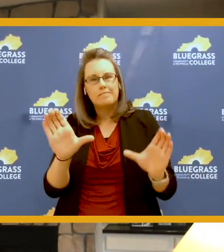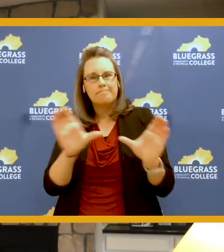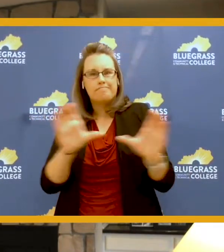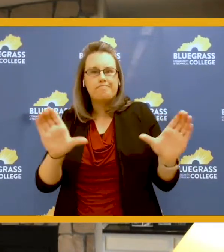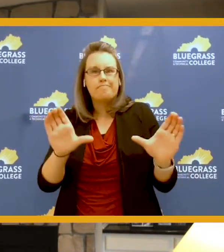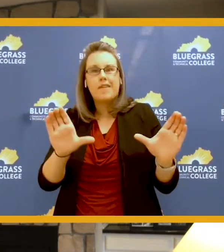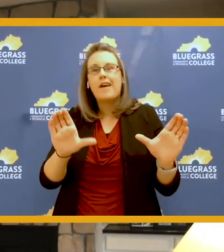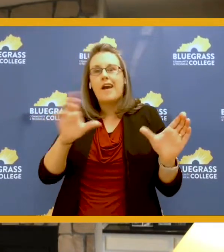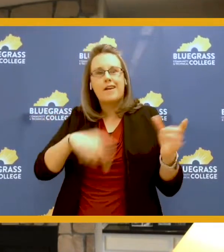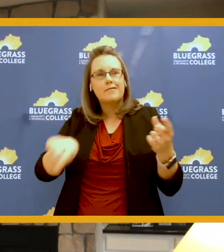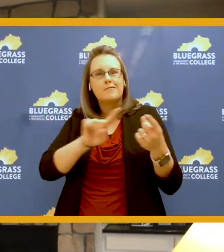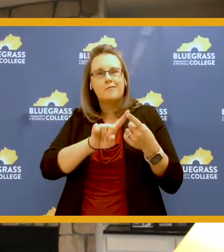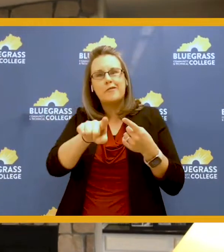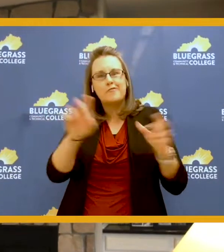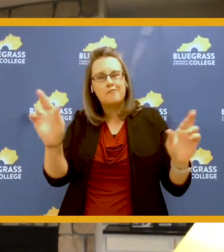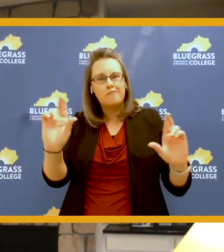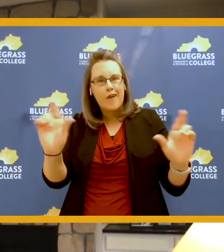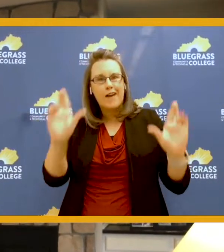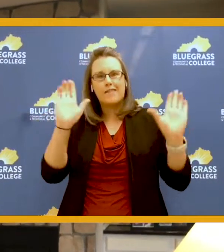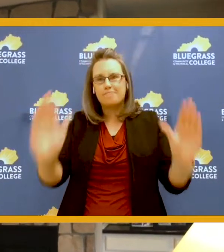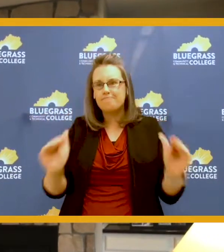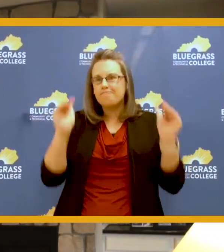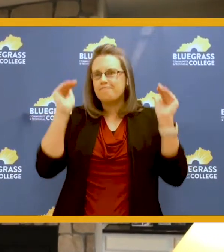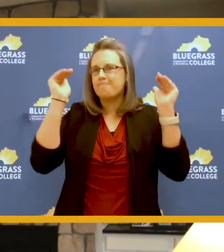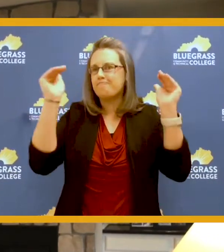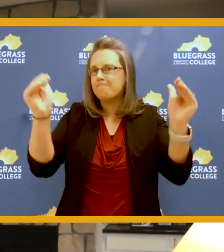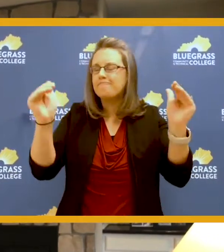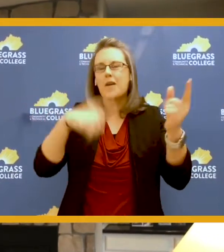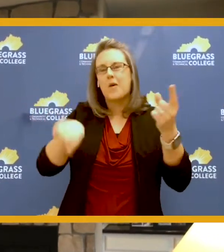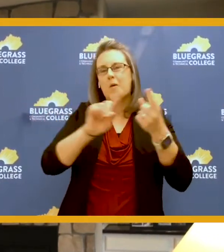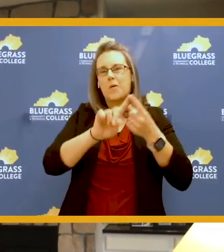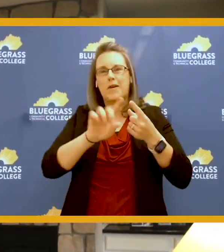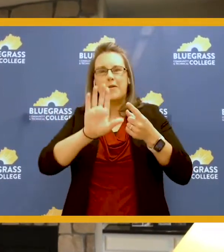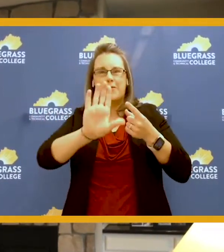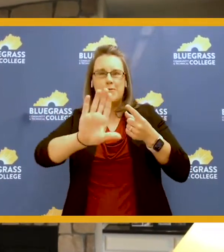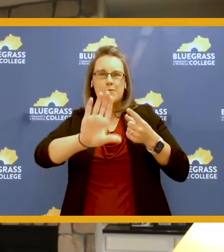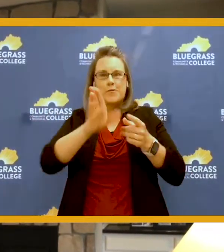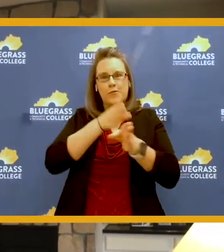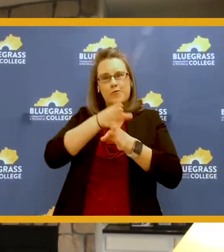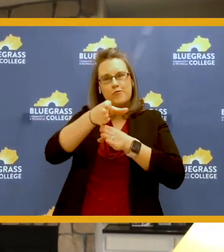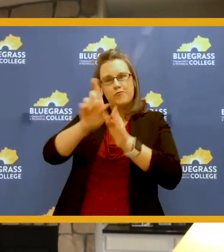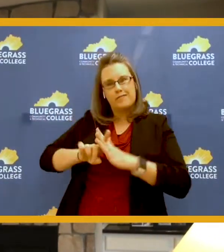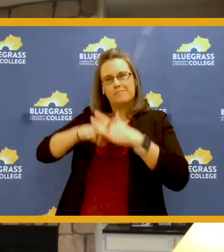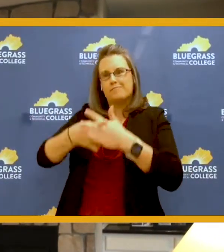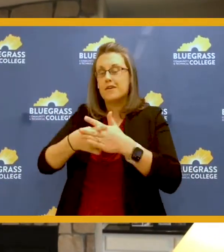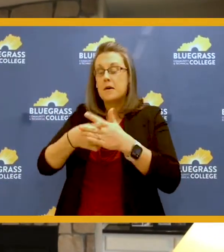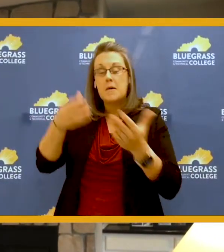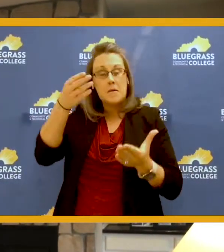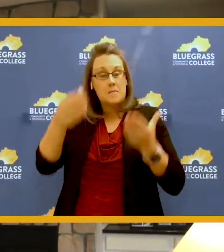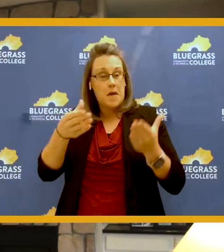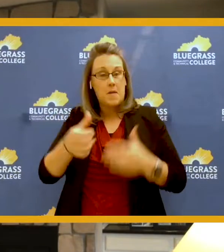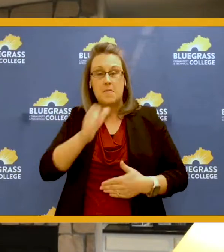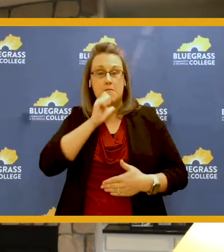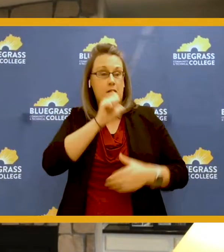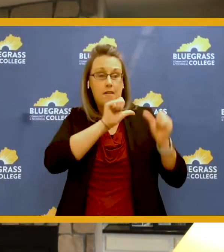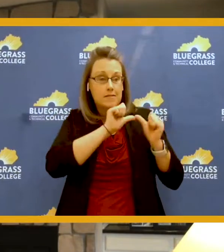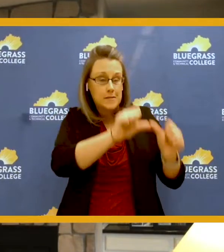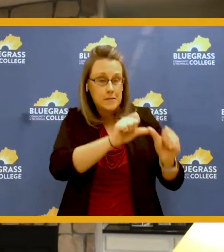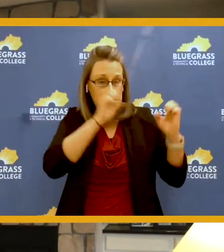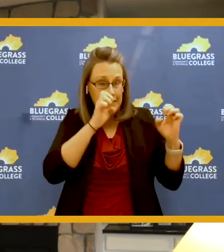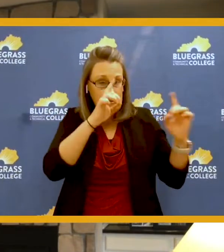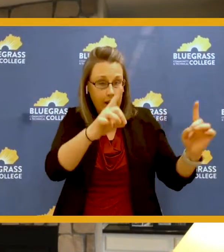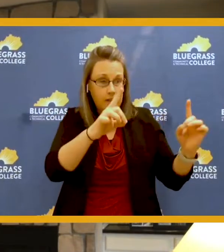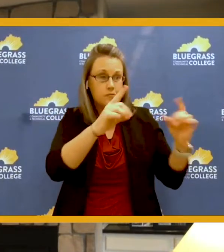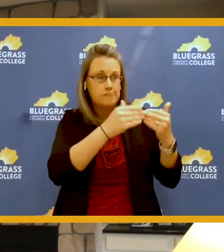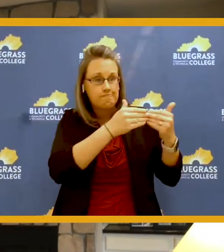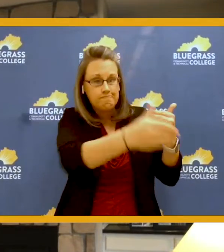to take the next step in your educational career. And you also may be not continuing education and going into your